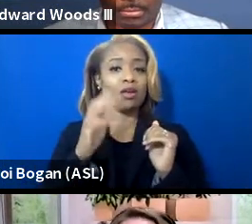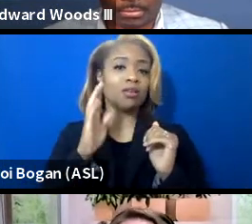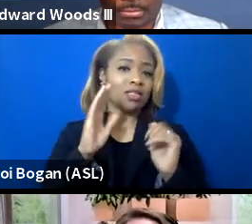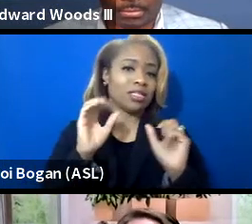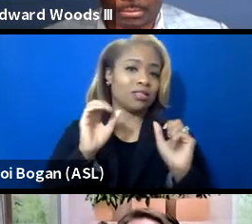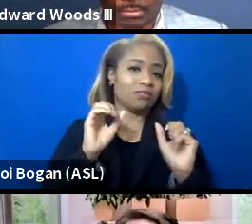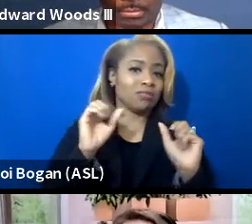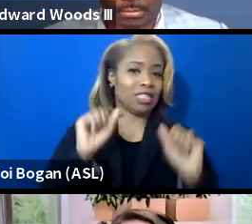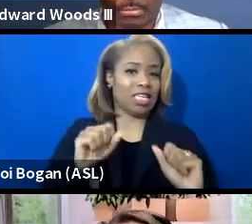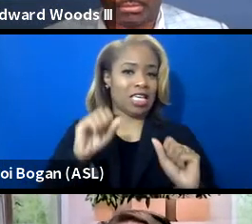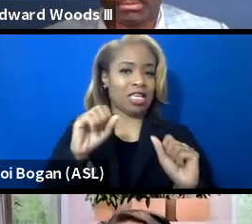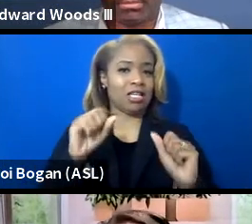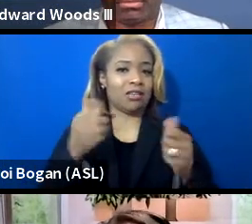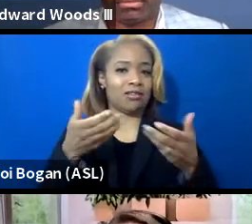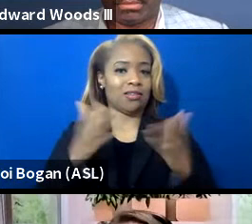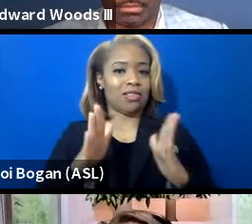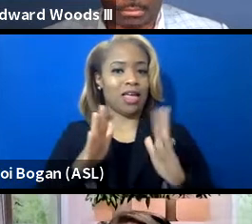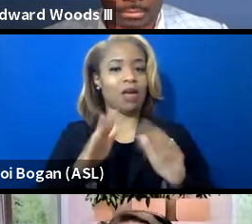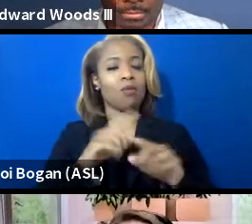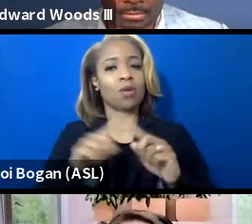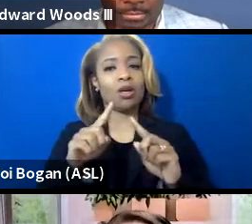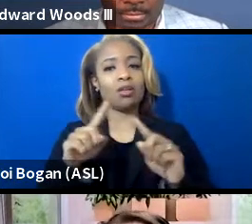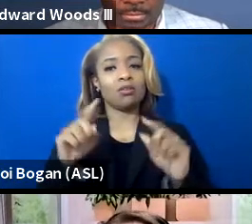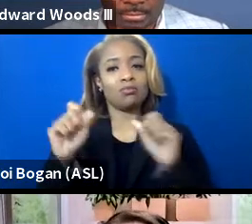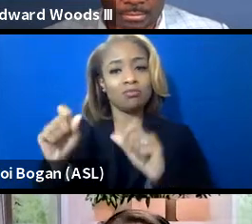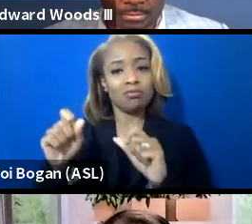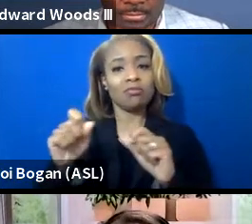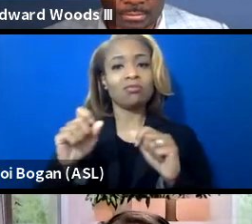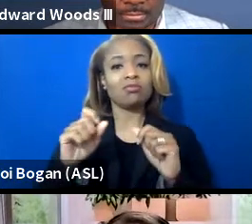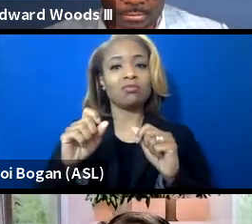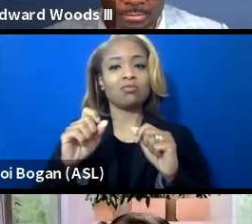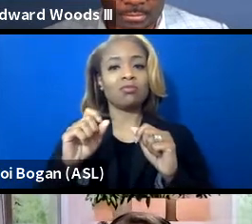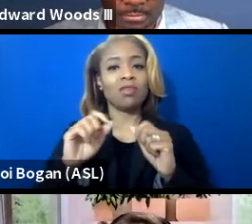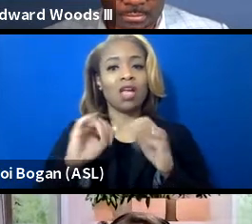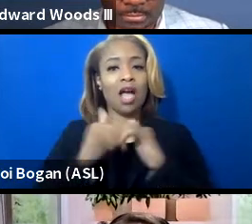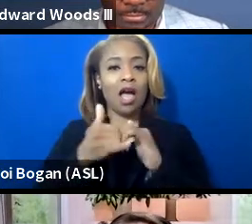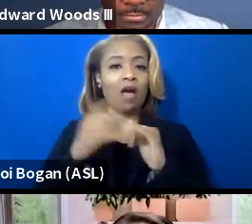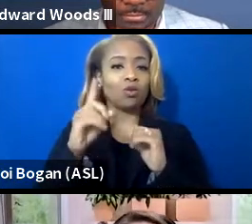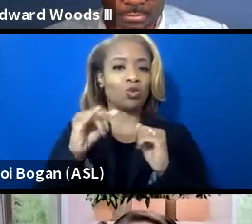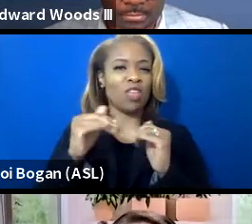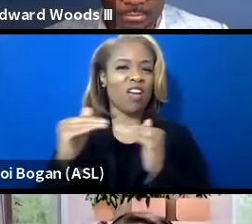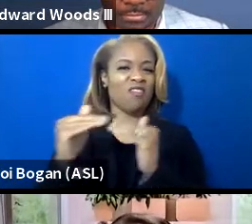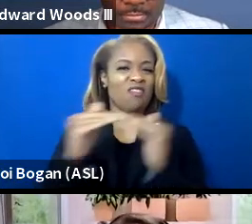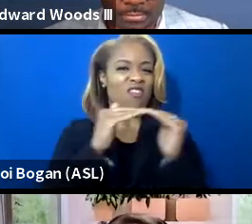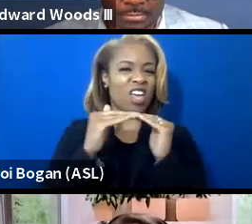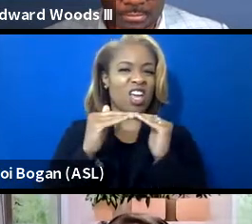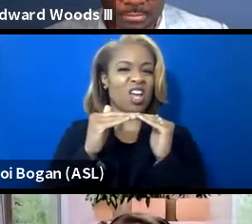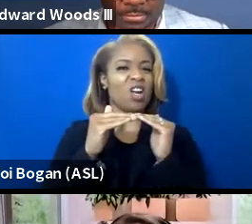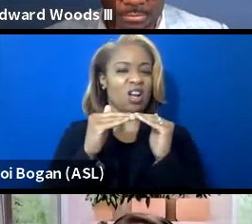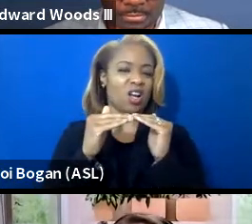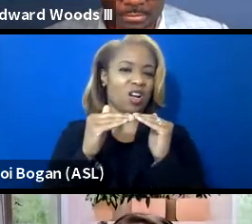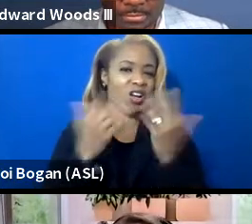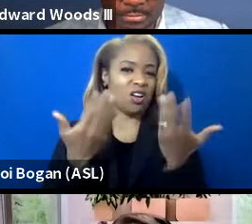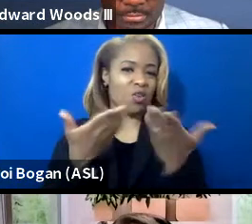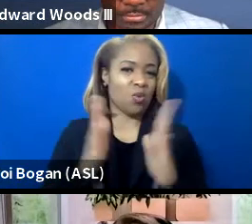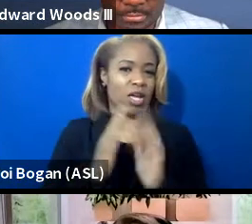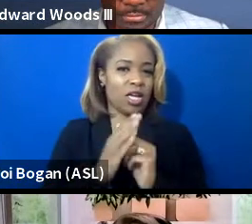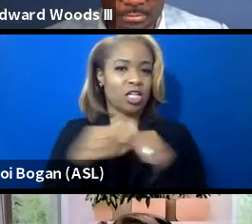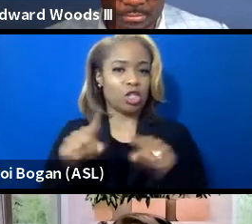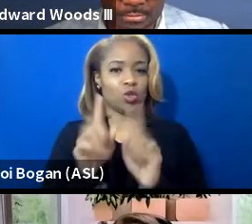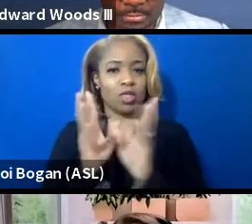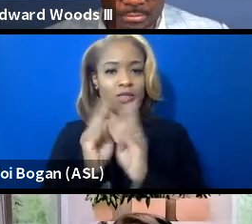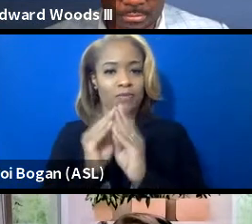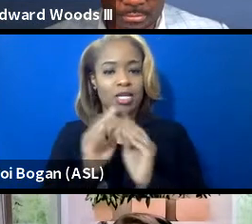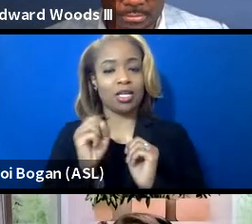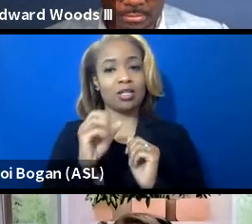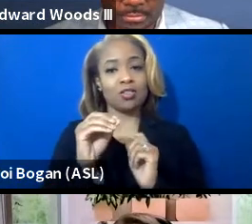permissible, but there would be potential difficulty in implementing this in a fair and consistent manner at the meeting. So that